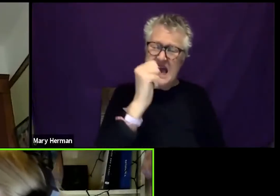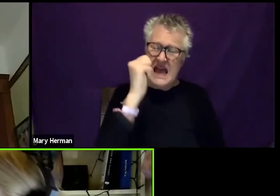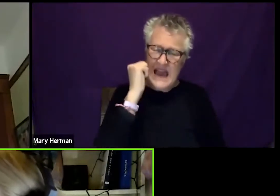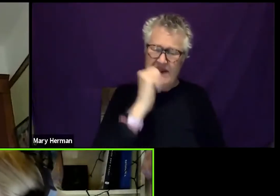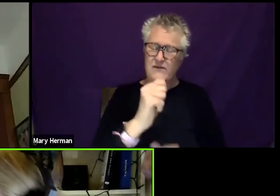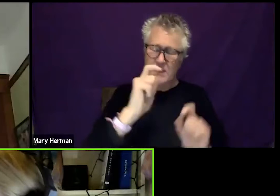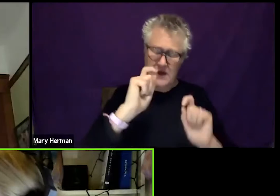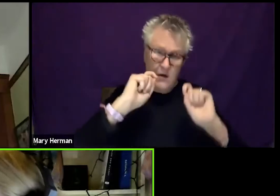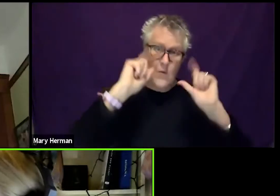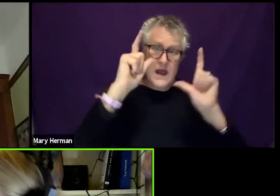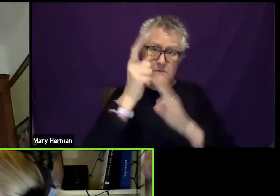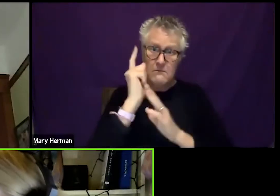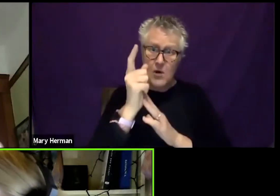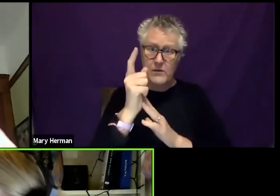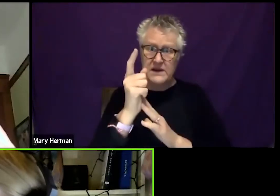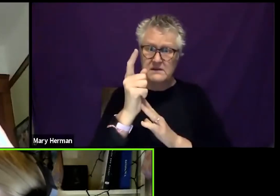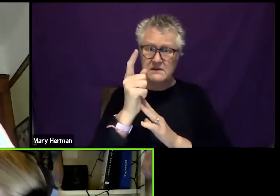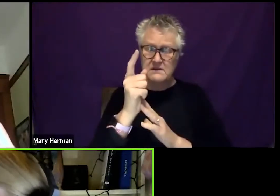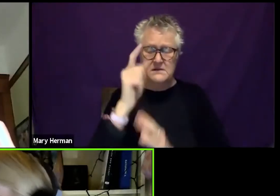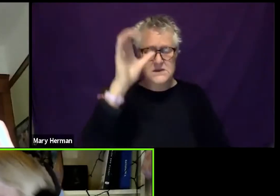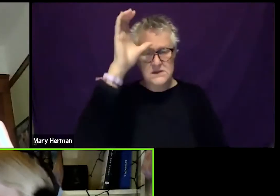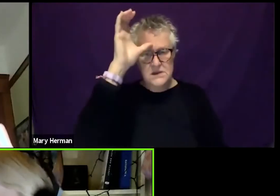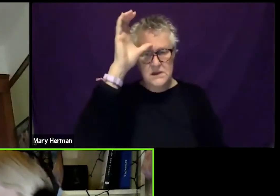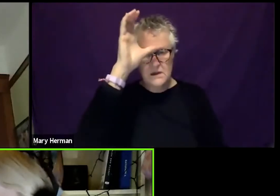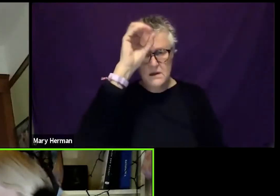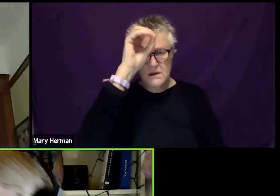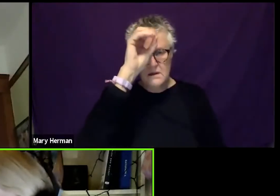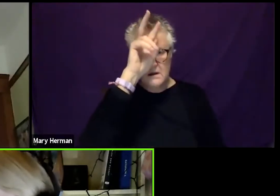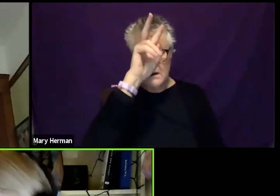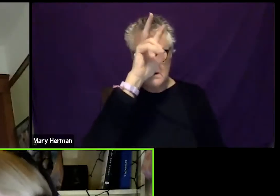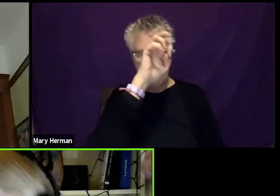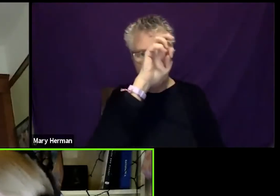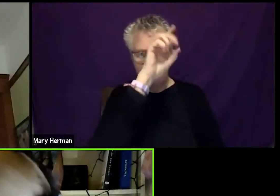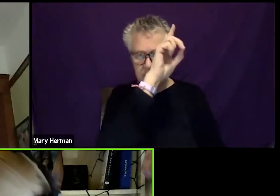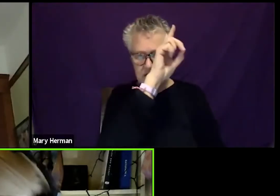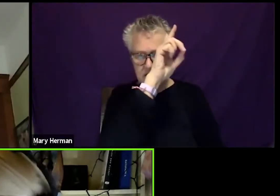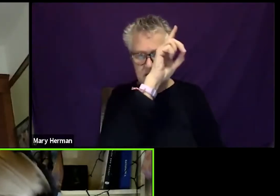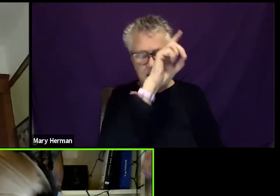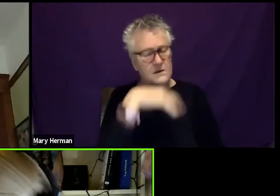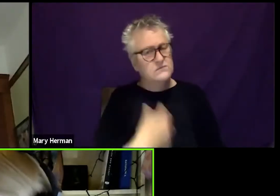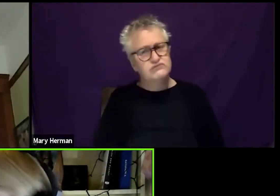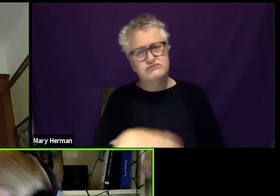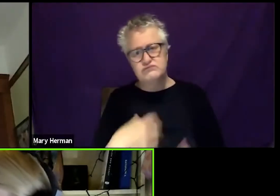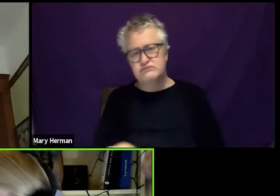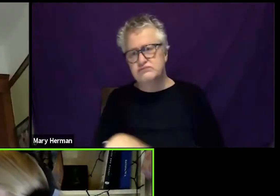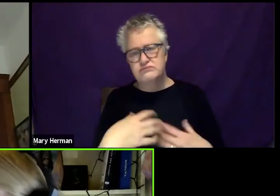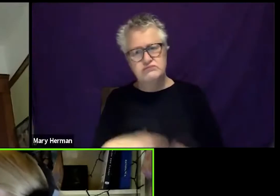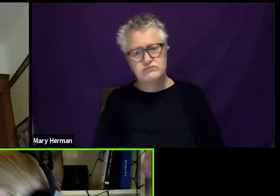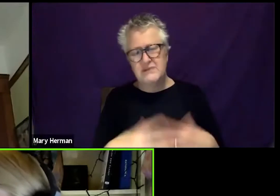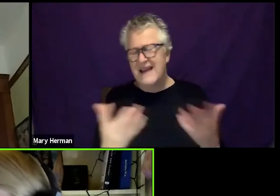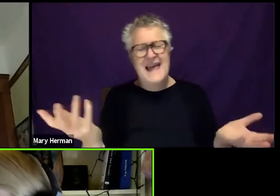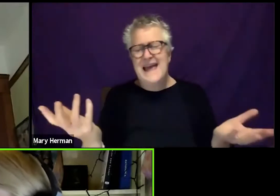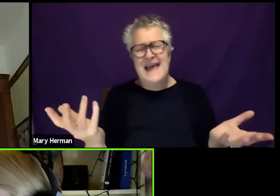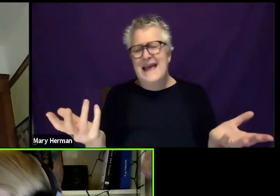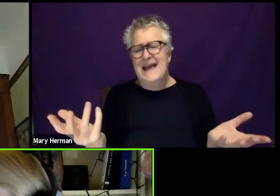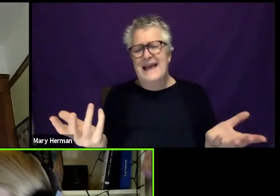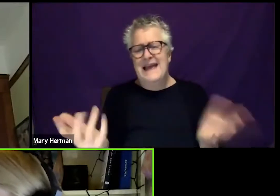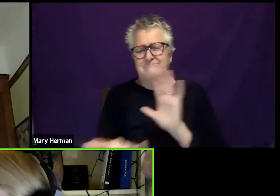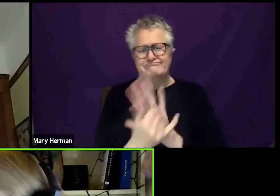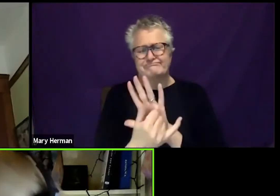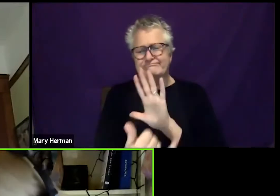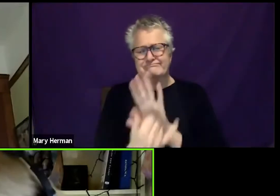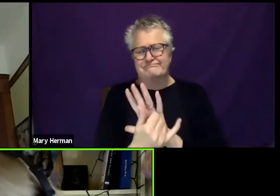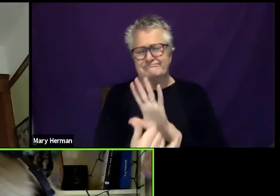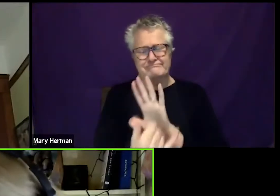Right. And, you know, you can't do that. And it doesn't, you know,